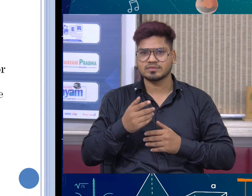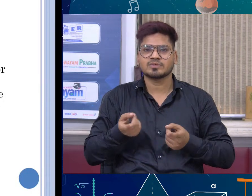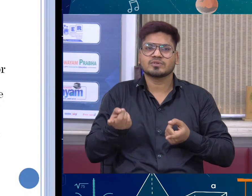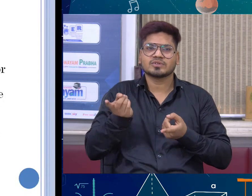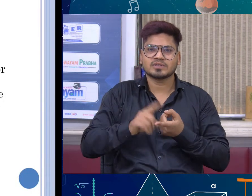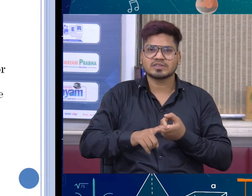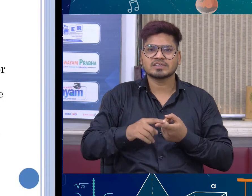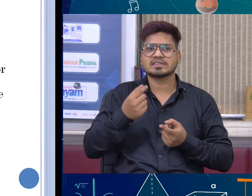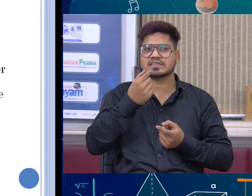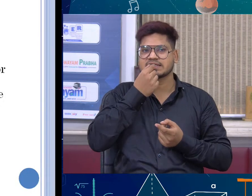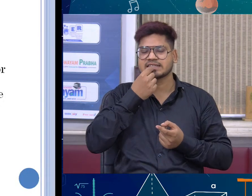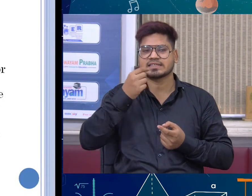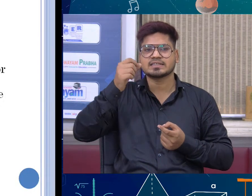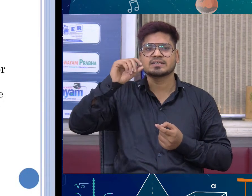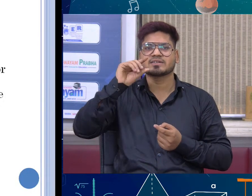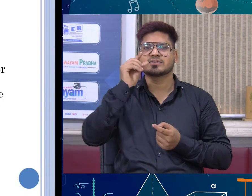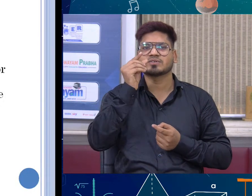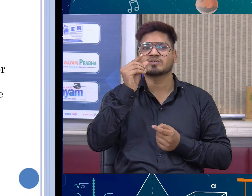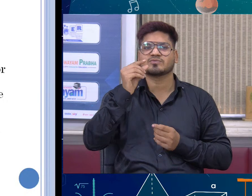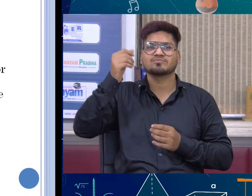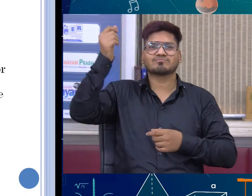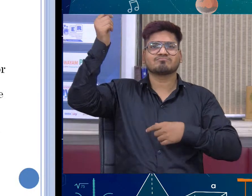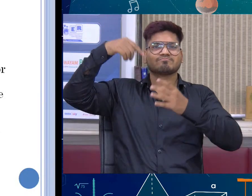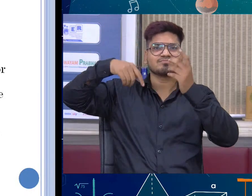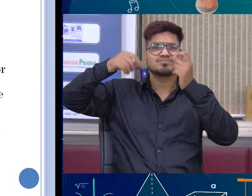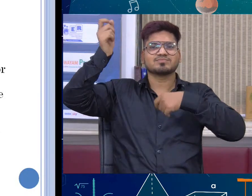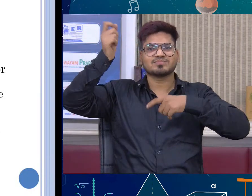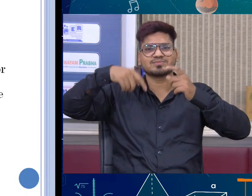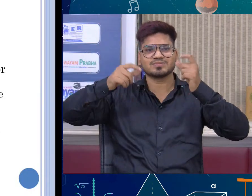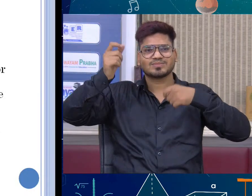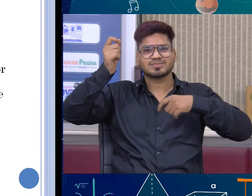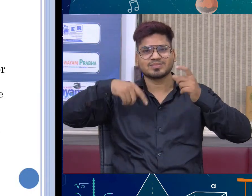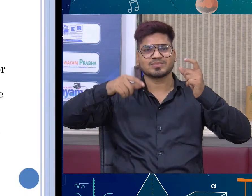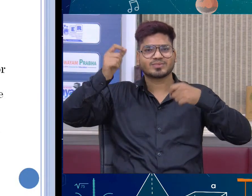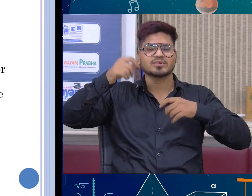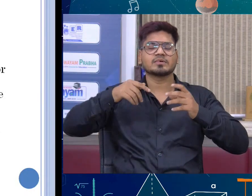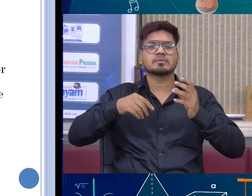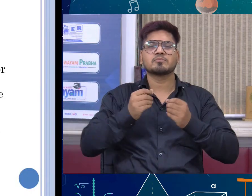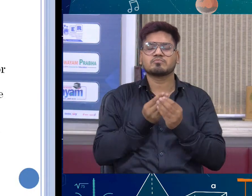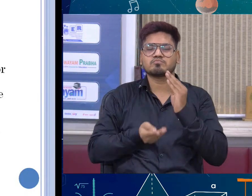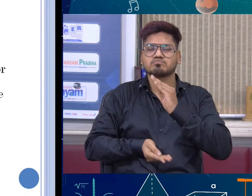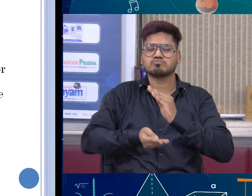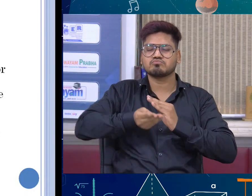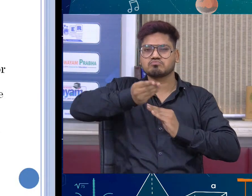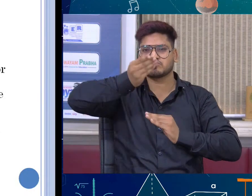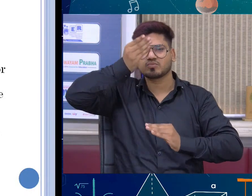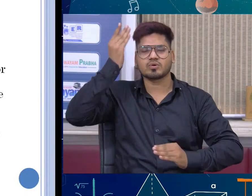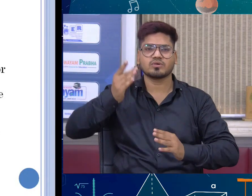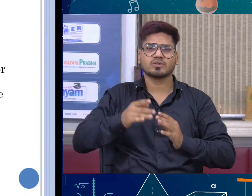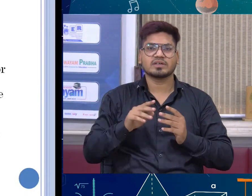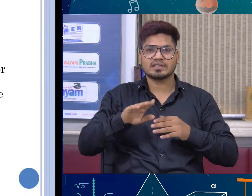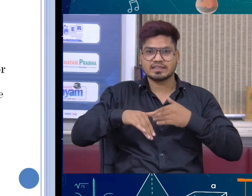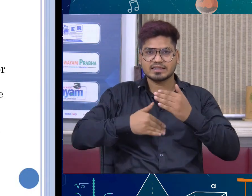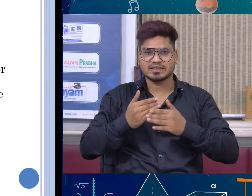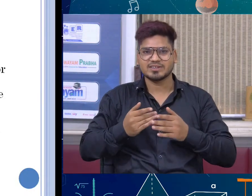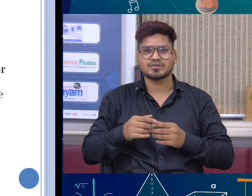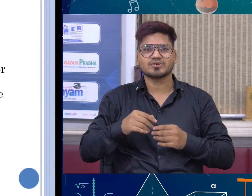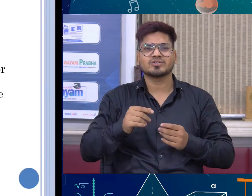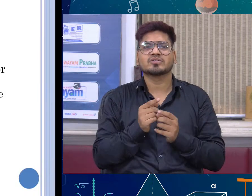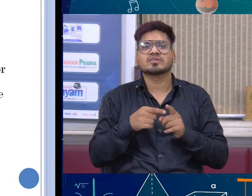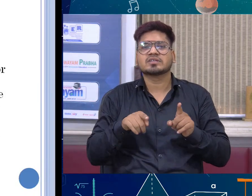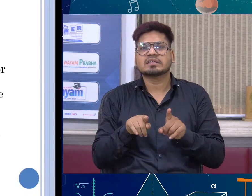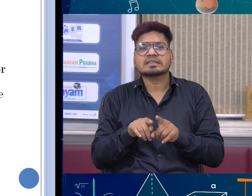suddenly a strong wind began to blow, and along with the rain, very large hailstones begin to fall. This truly